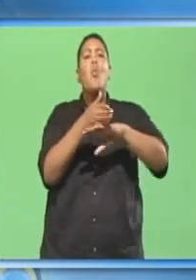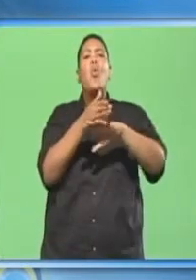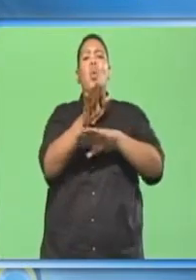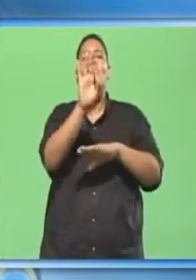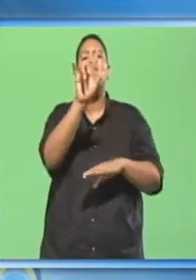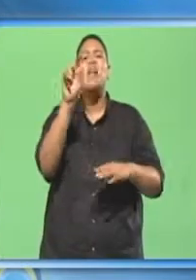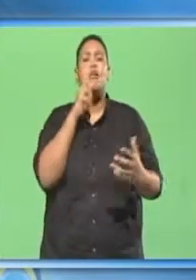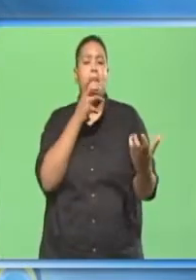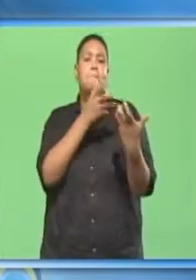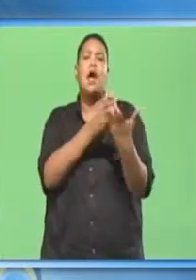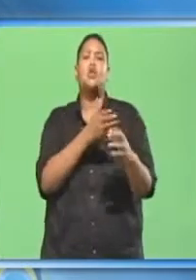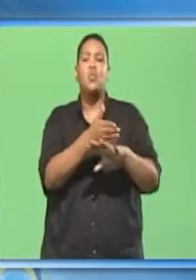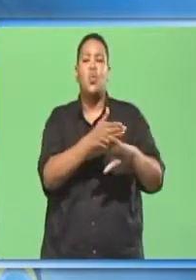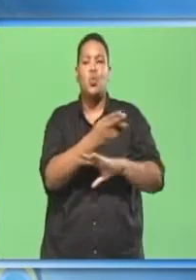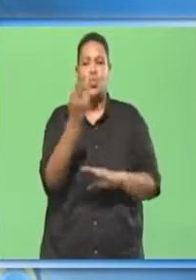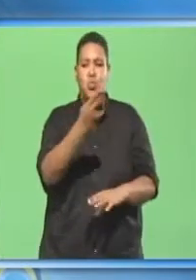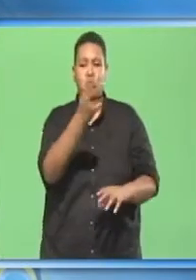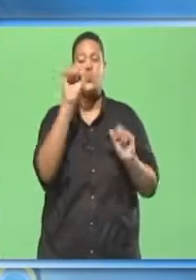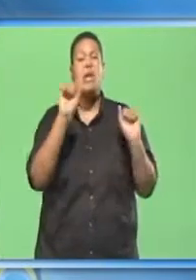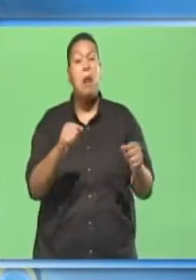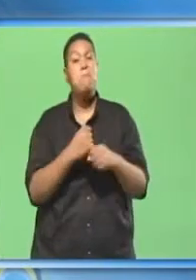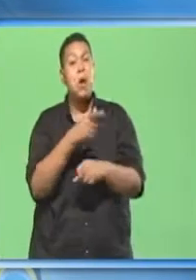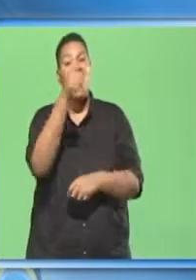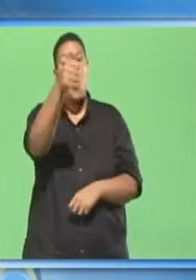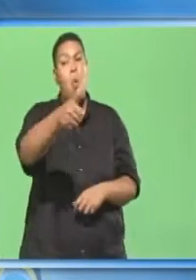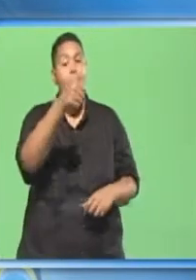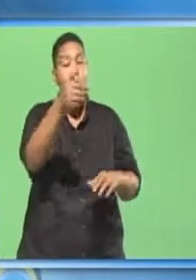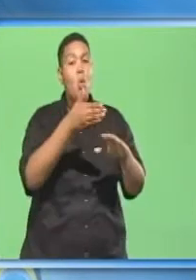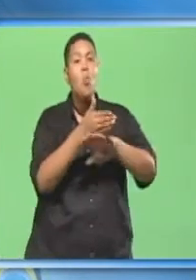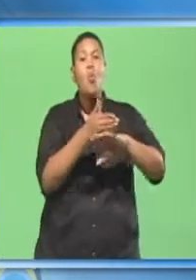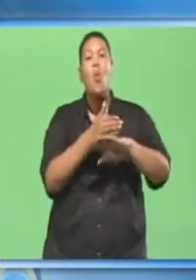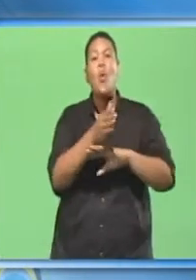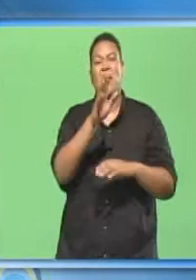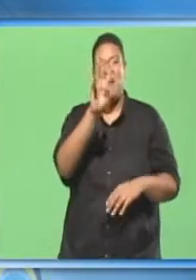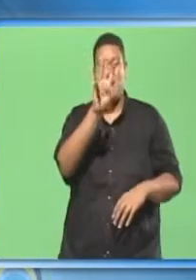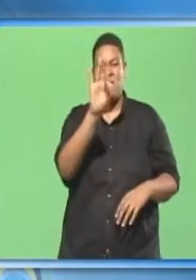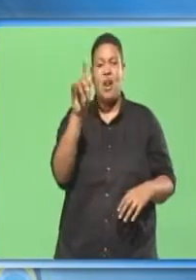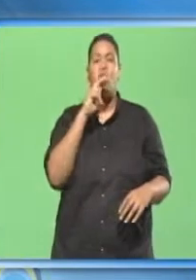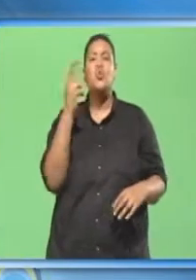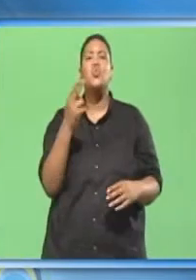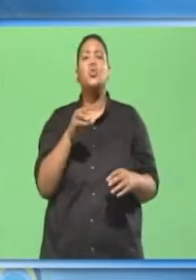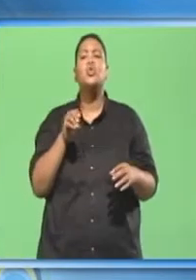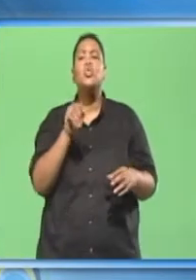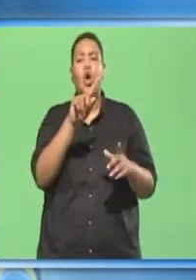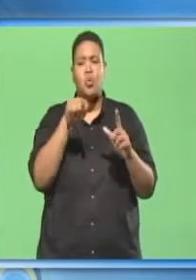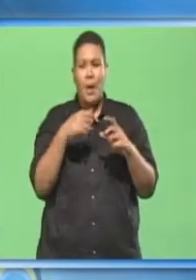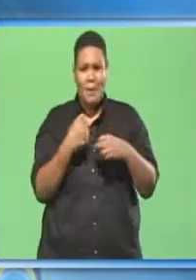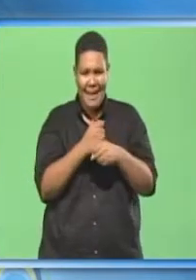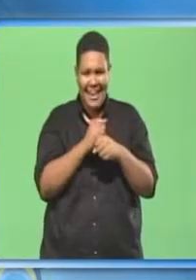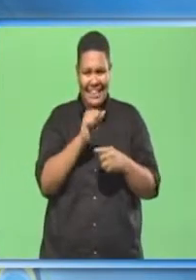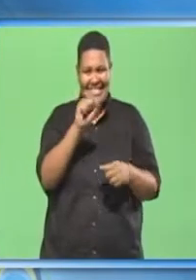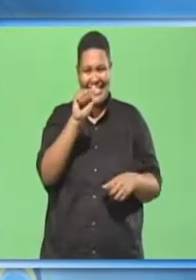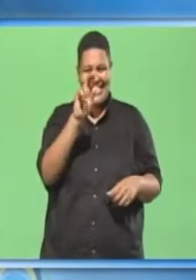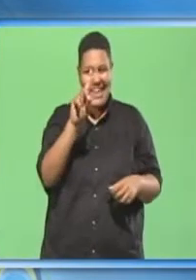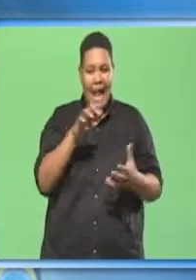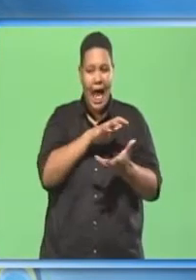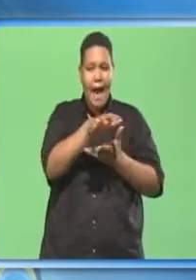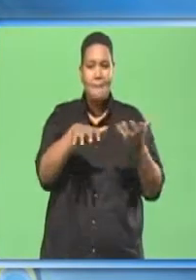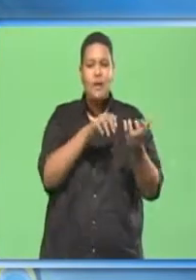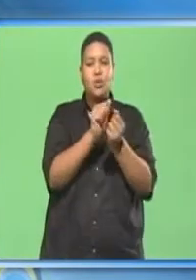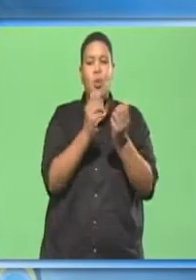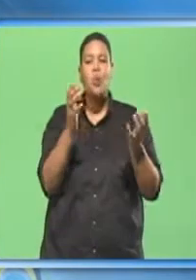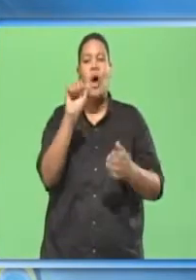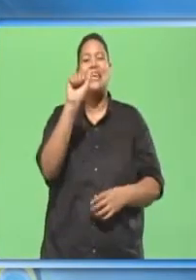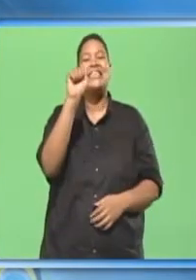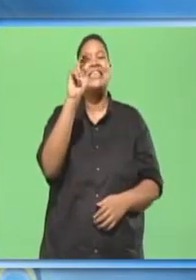wood use. You can make your own wood filler by using dust produced when sanding and mixing it with